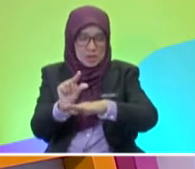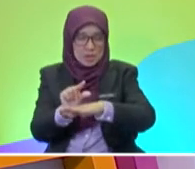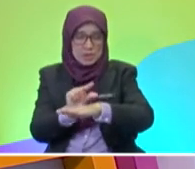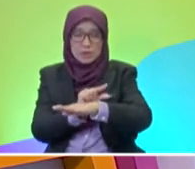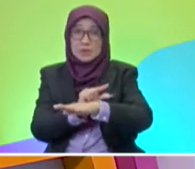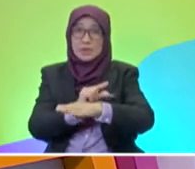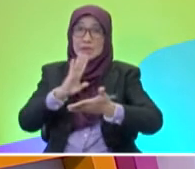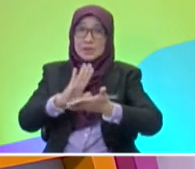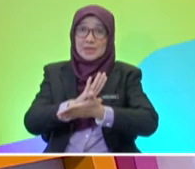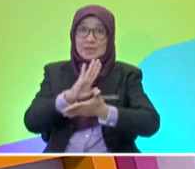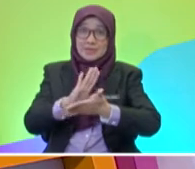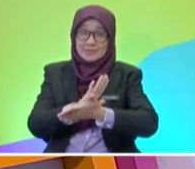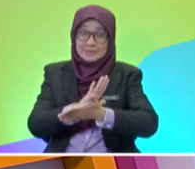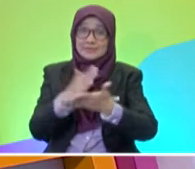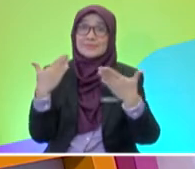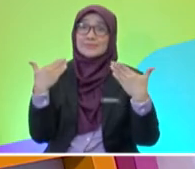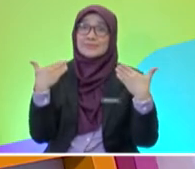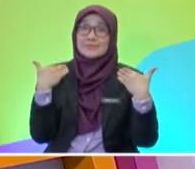me. Okay, we can use